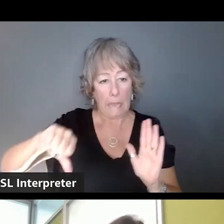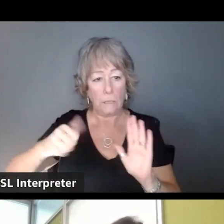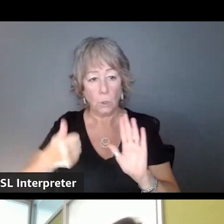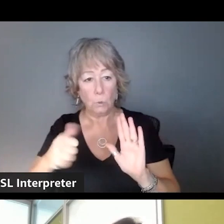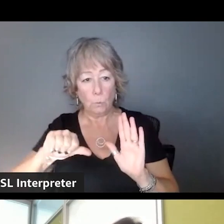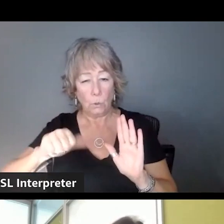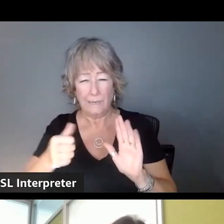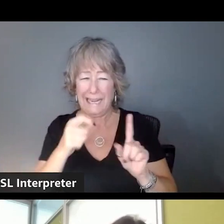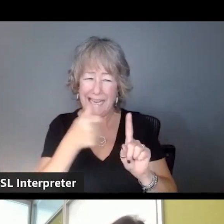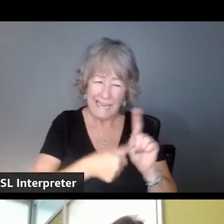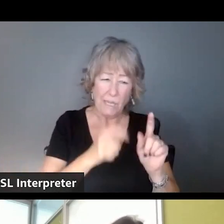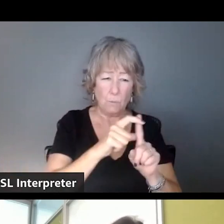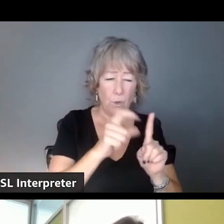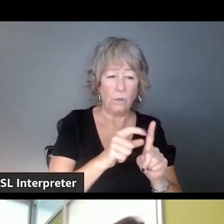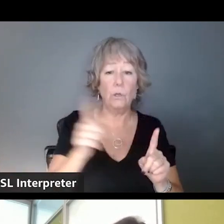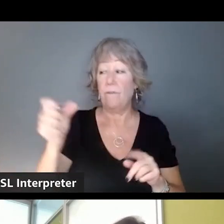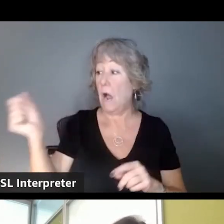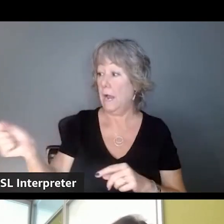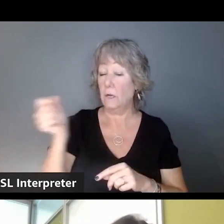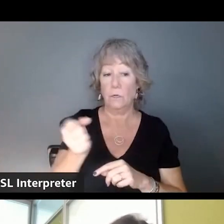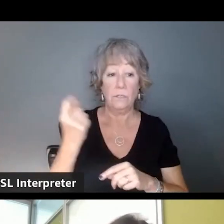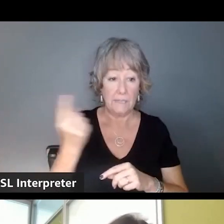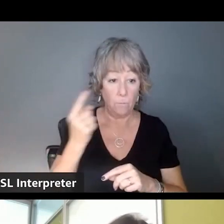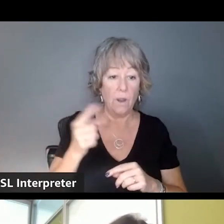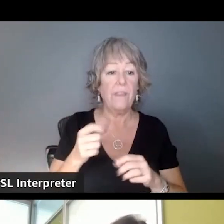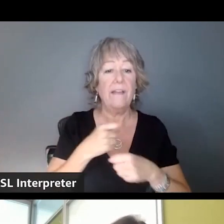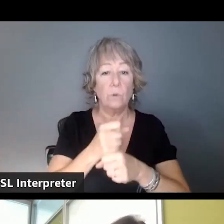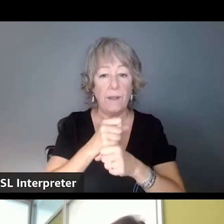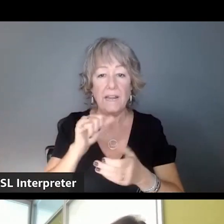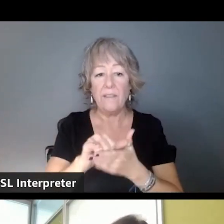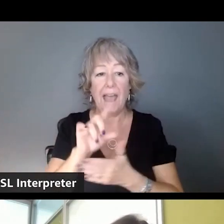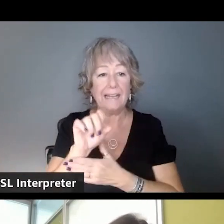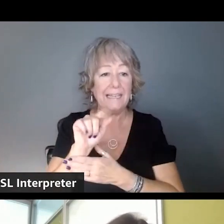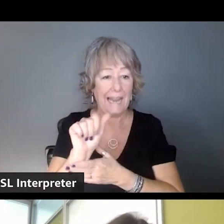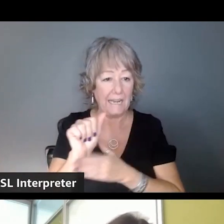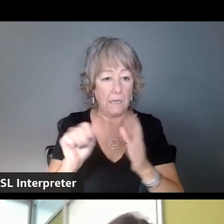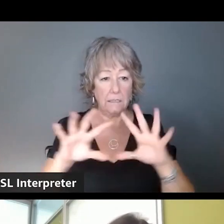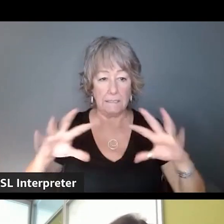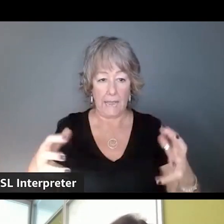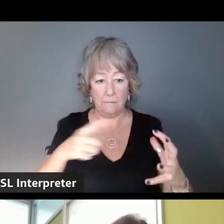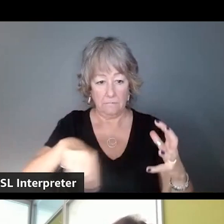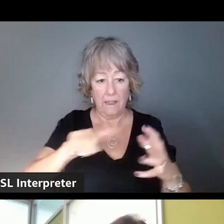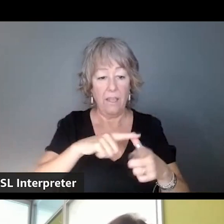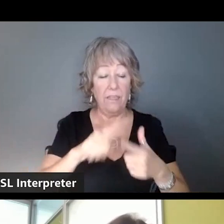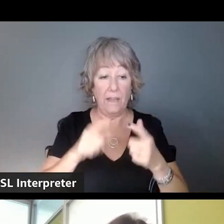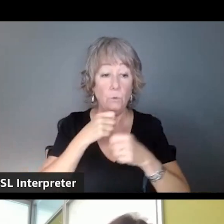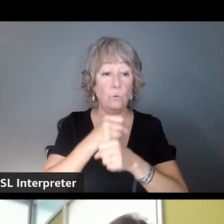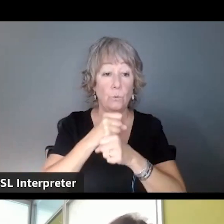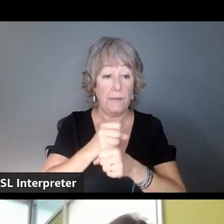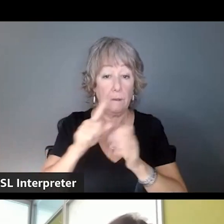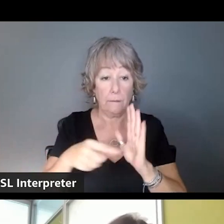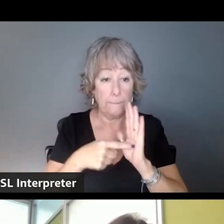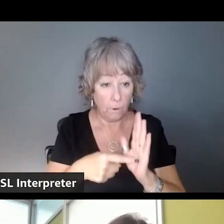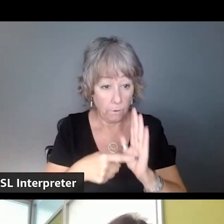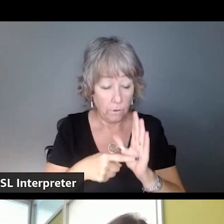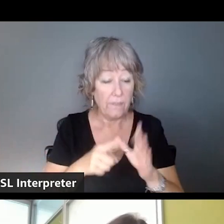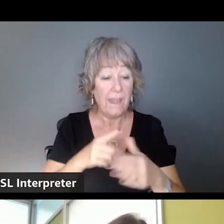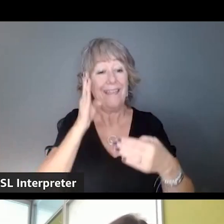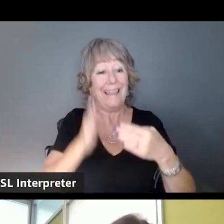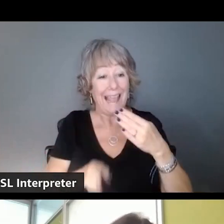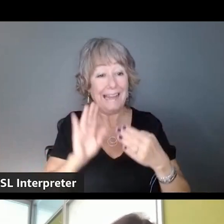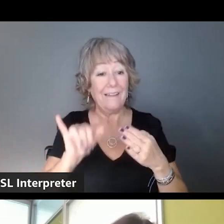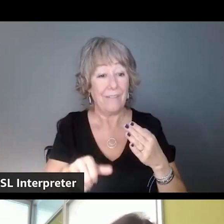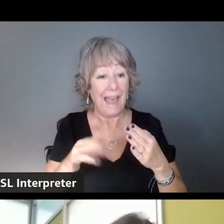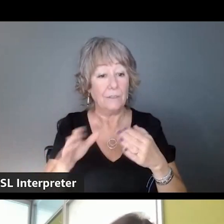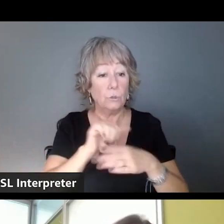word. So you've hired someone to do this. Someone has created that data set, and then you've trained a model. And at the end of your training, that model can do